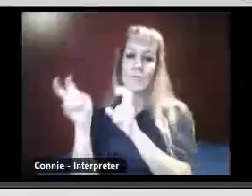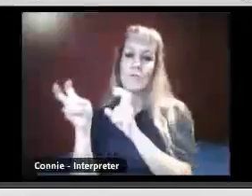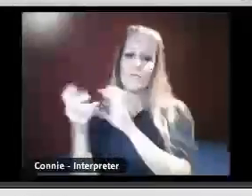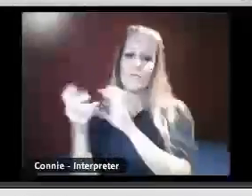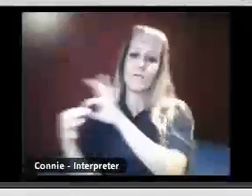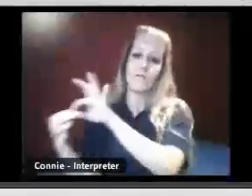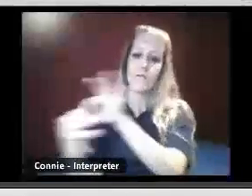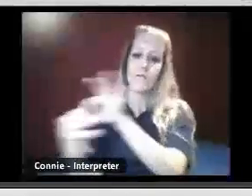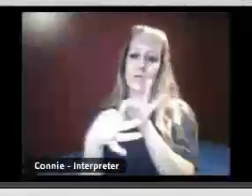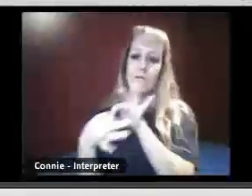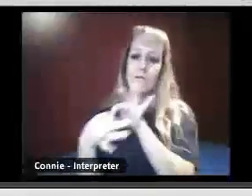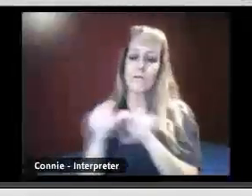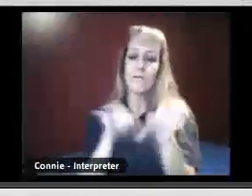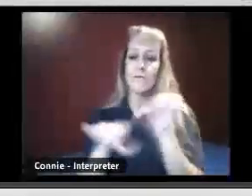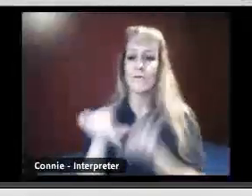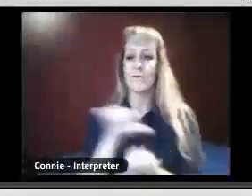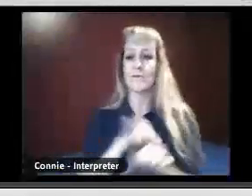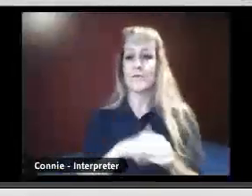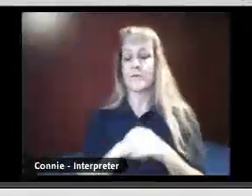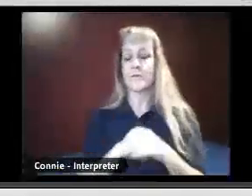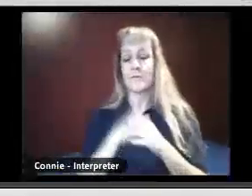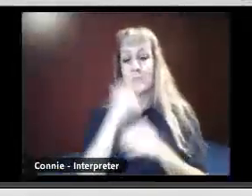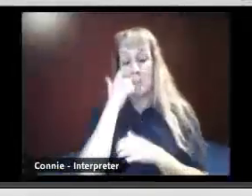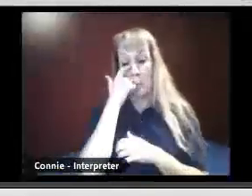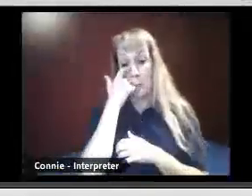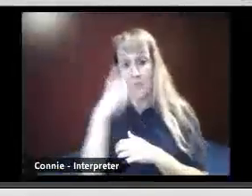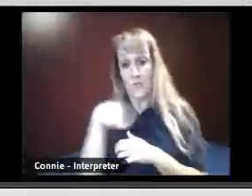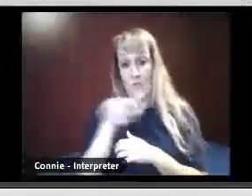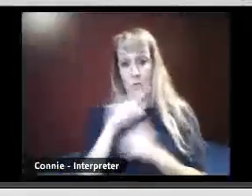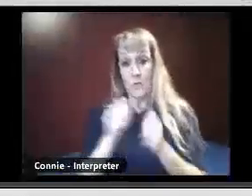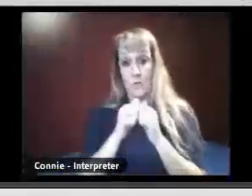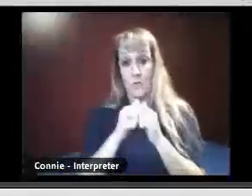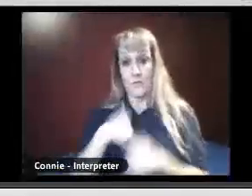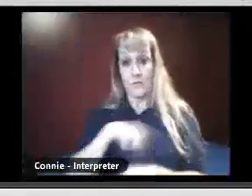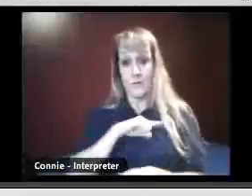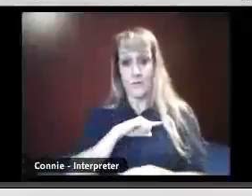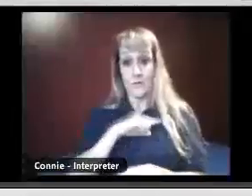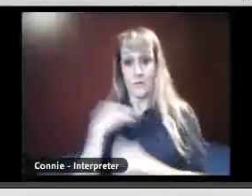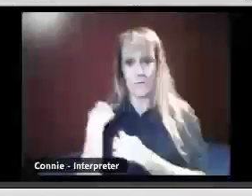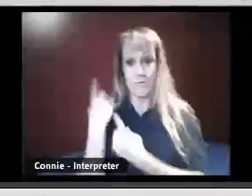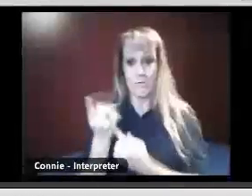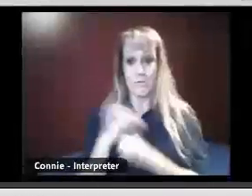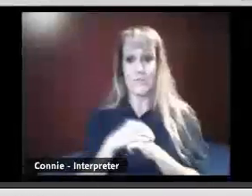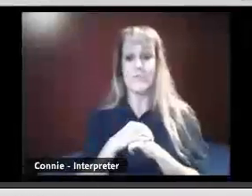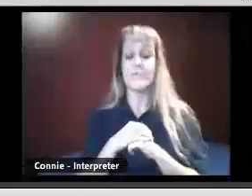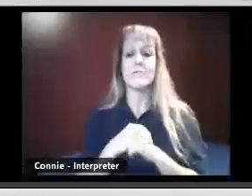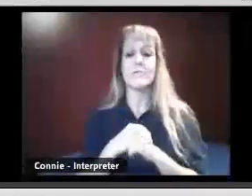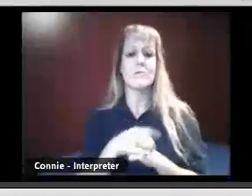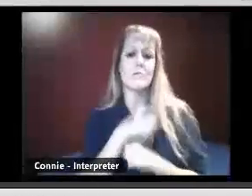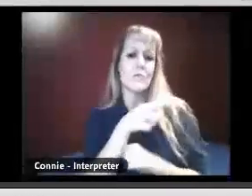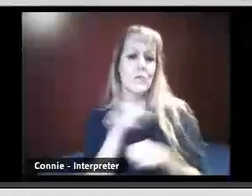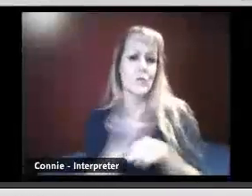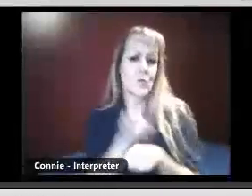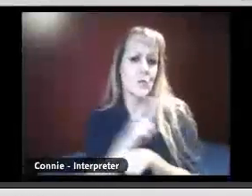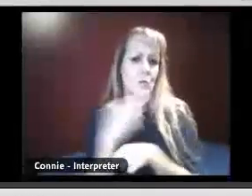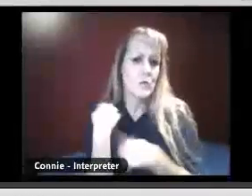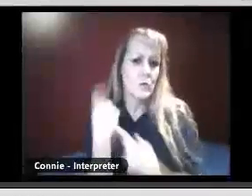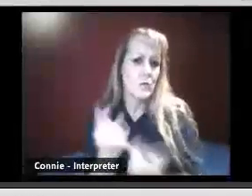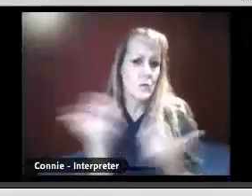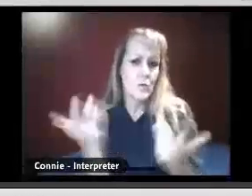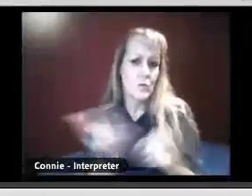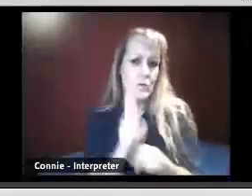other. But for those of you that have been with me through the previous sessions, What have you applied? I mean, what has